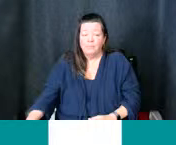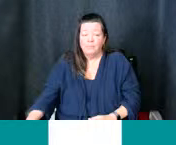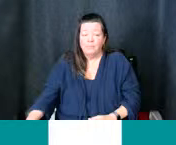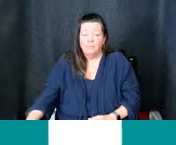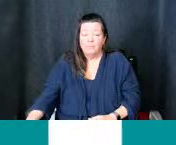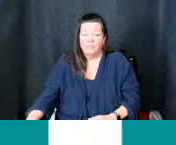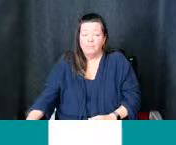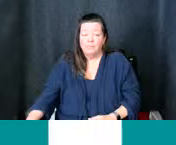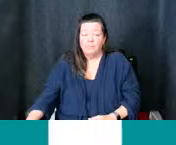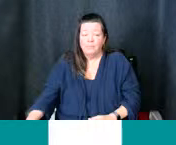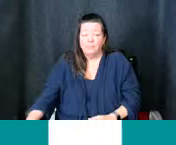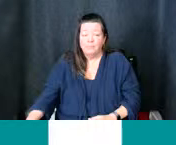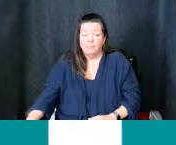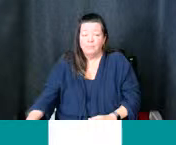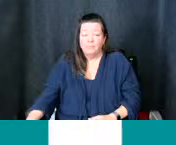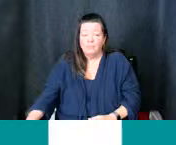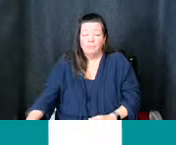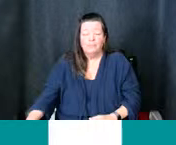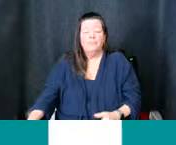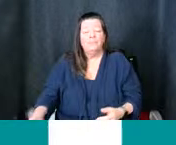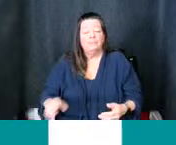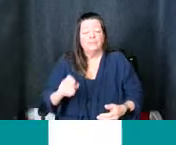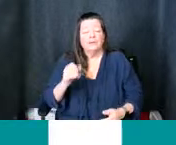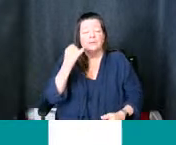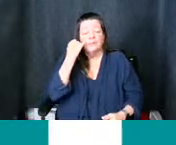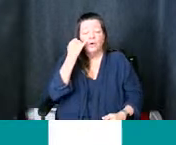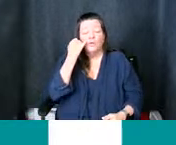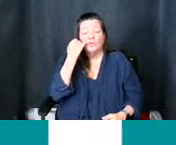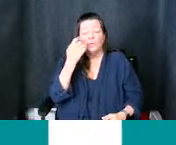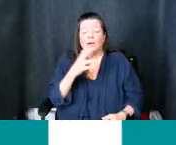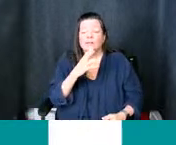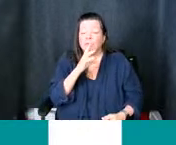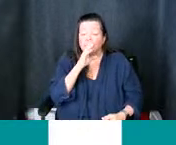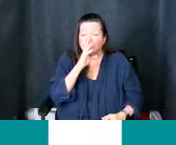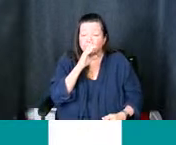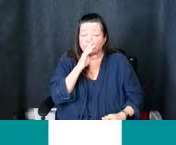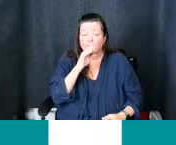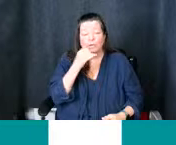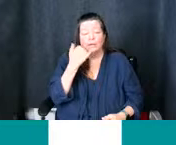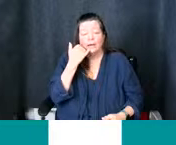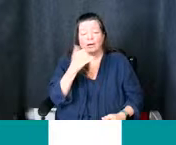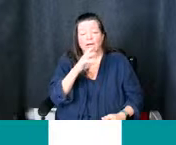Just a reminder for those wishing to make a verbal public comment, you may dial